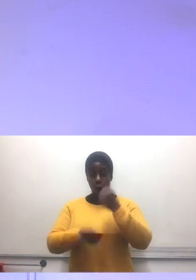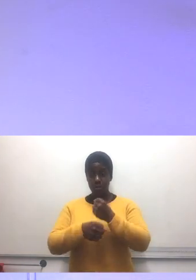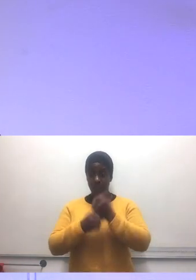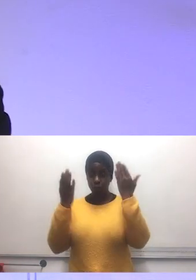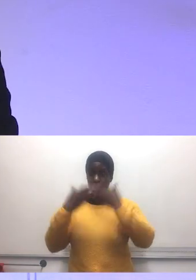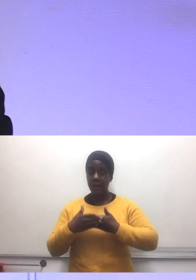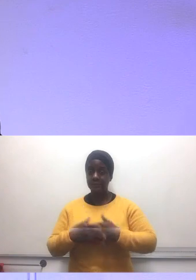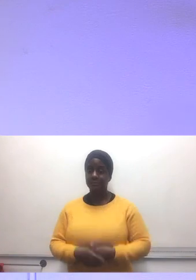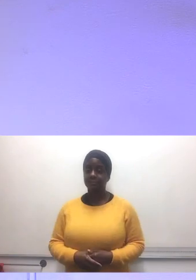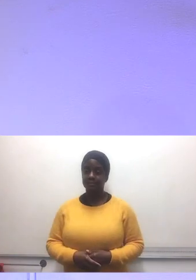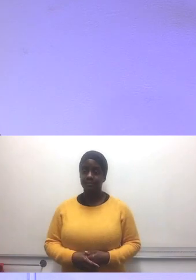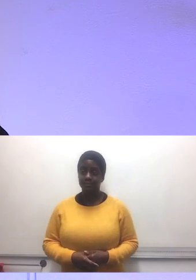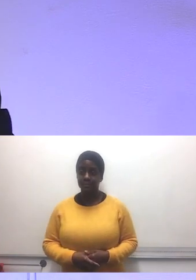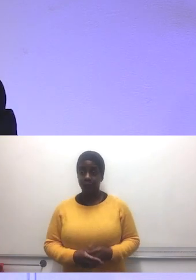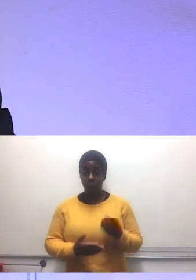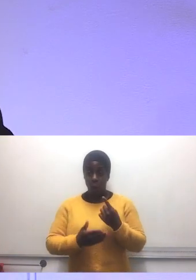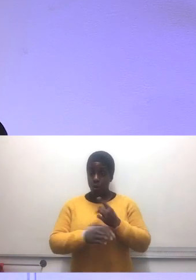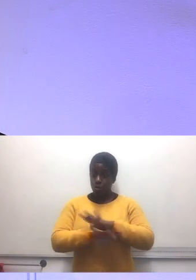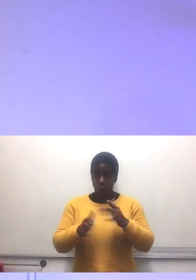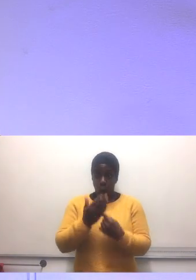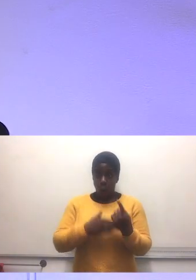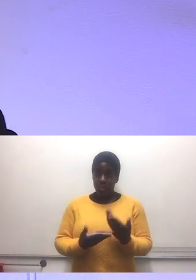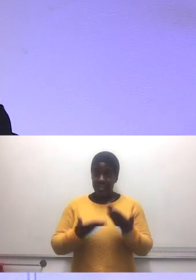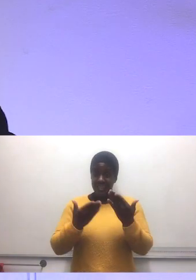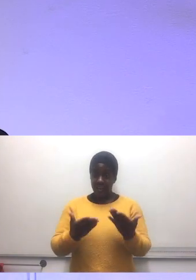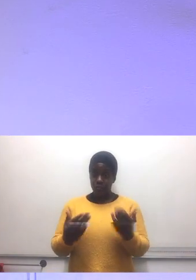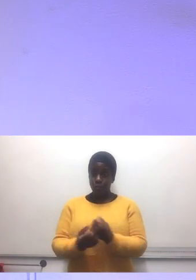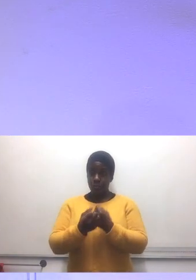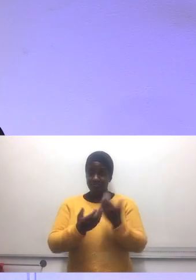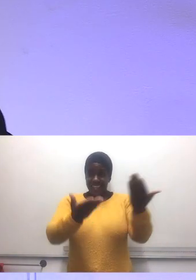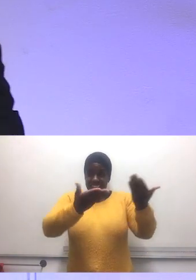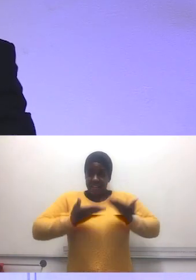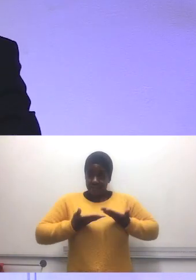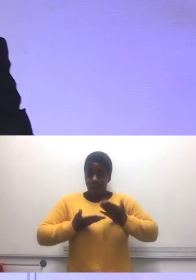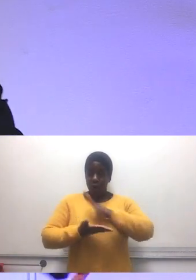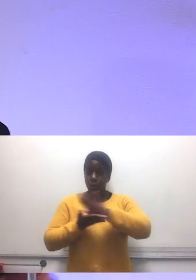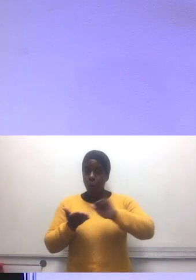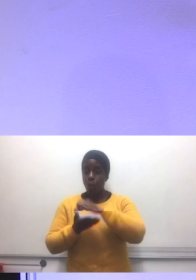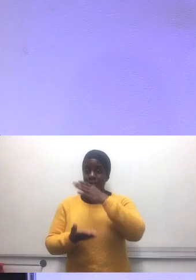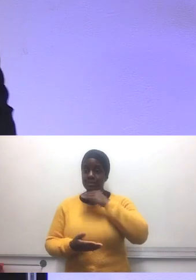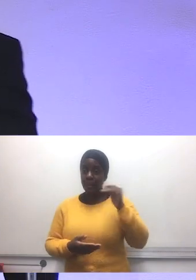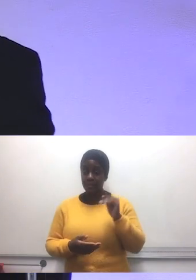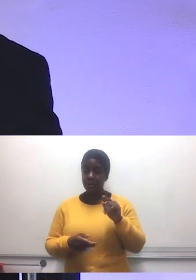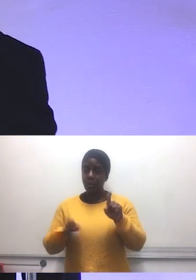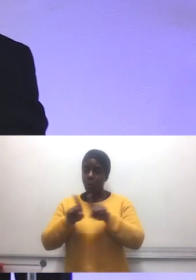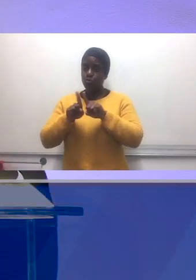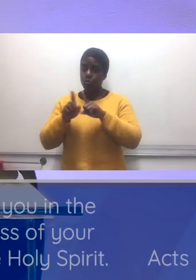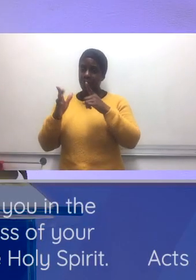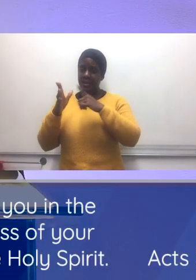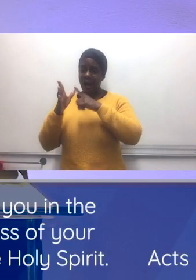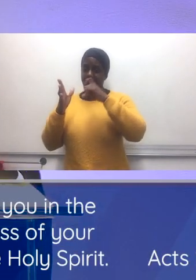tonight not only gives you the gift of the Holy Spirit, but the Bible said in Acts chapter 2,